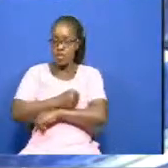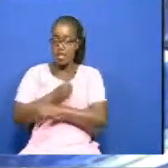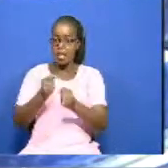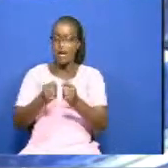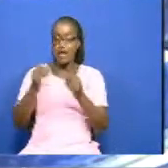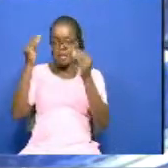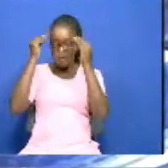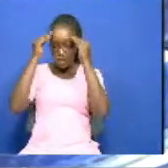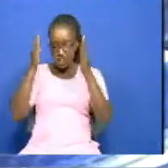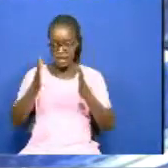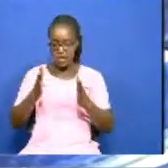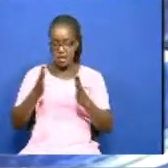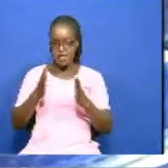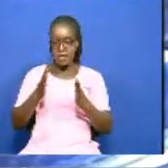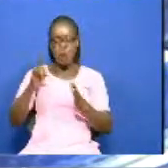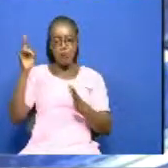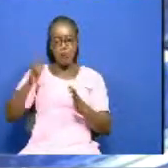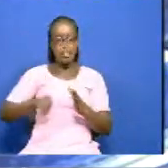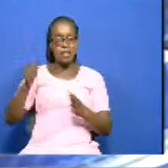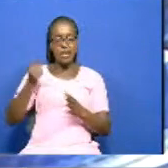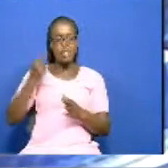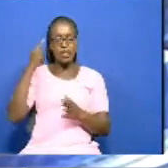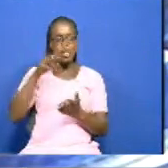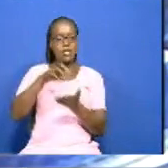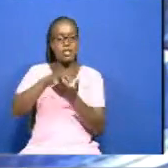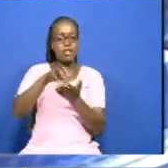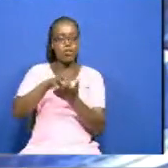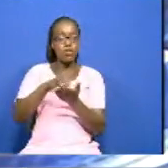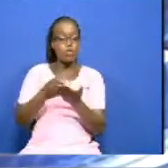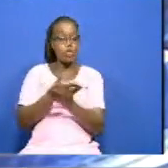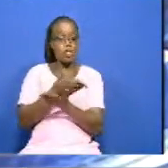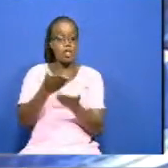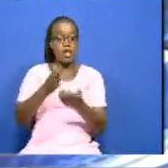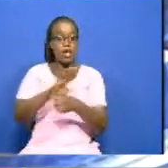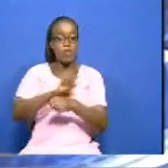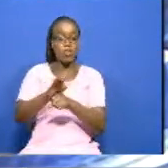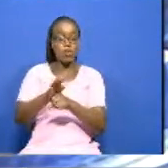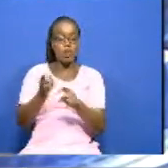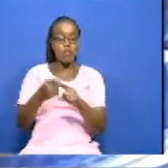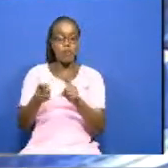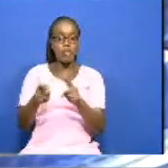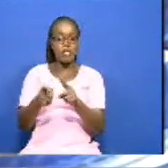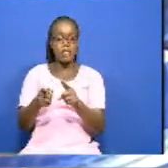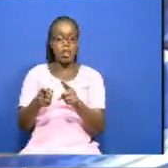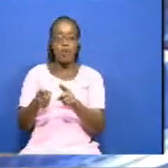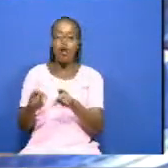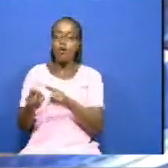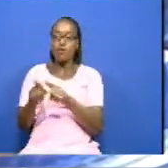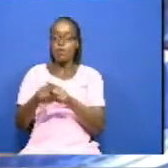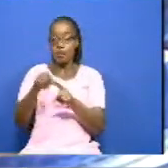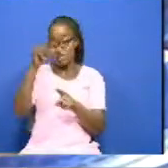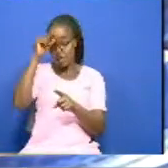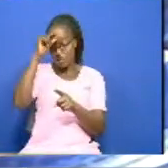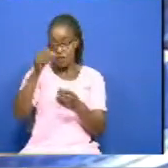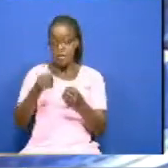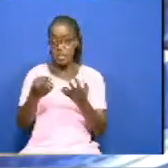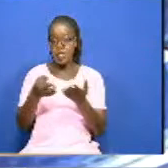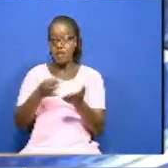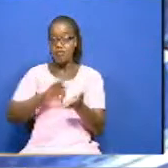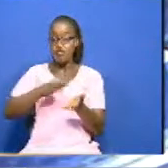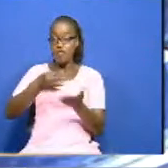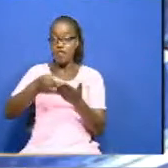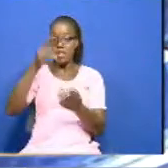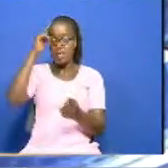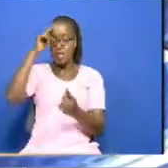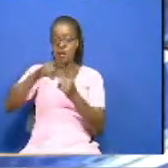current economic situation occasioned by the COVID-19 pandemic, but more so the fact that the government has released funds meant